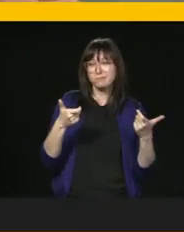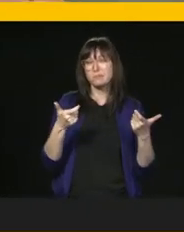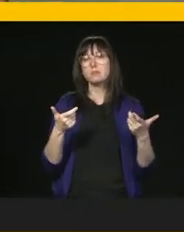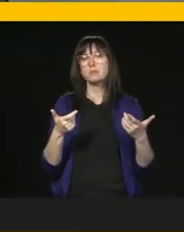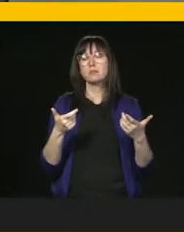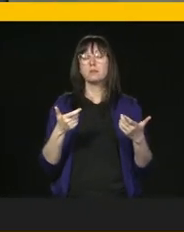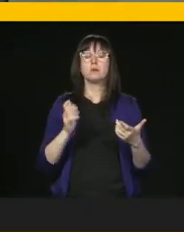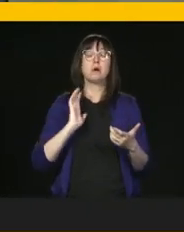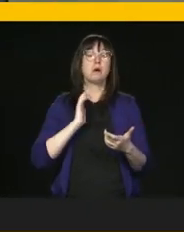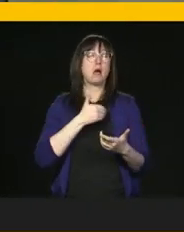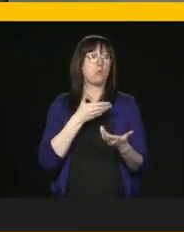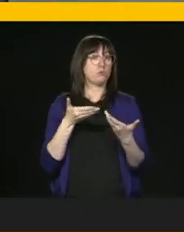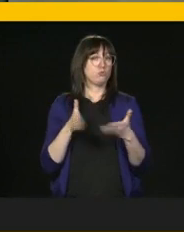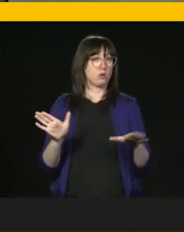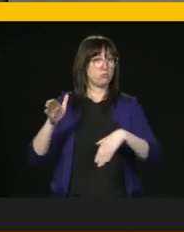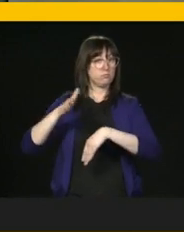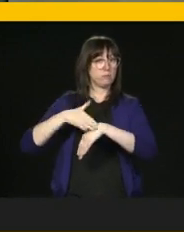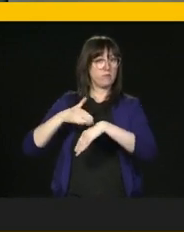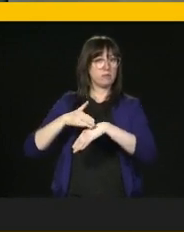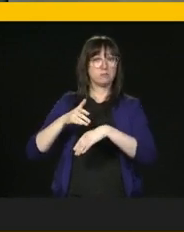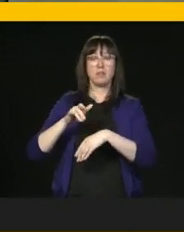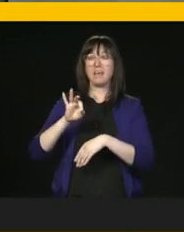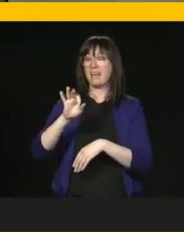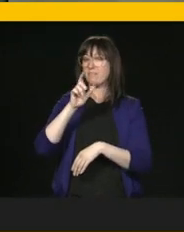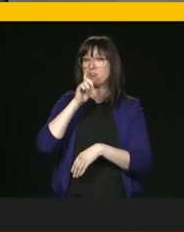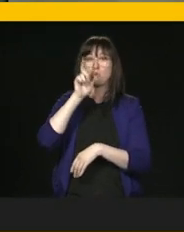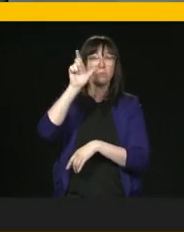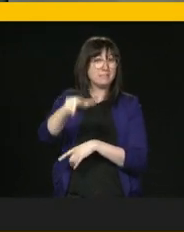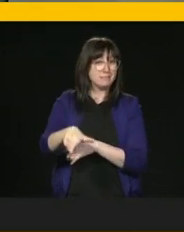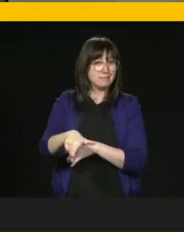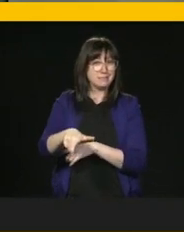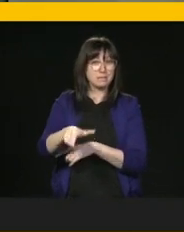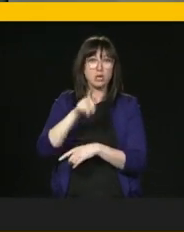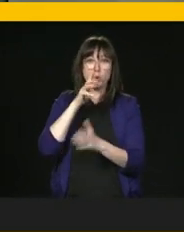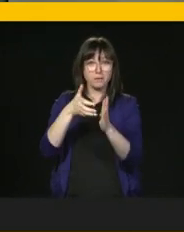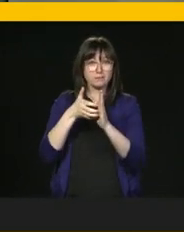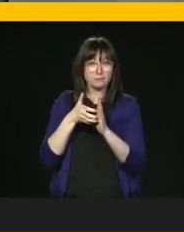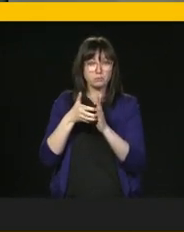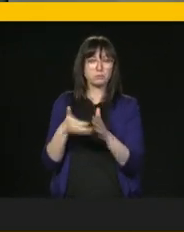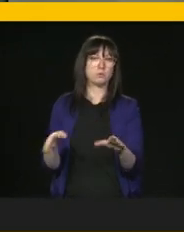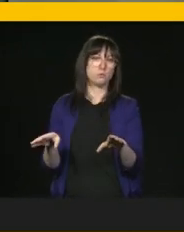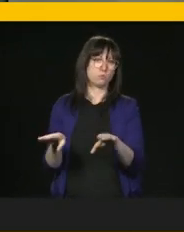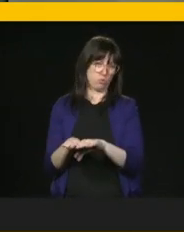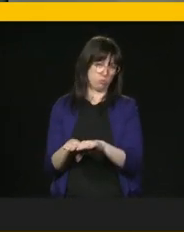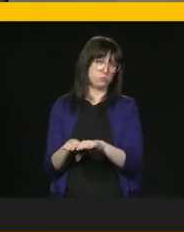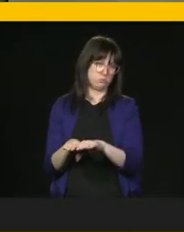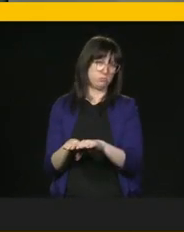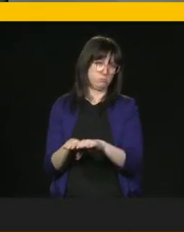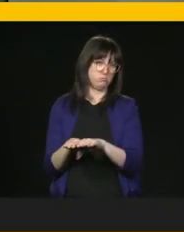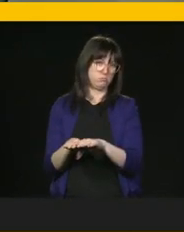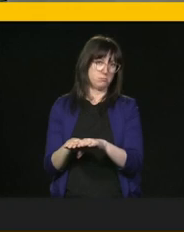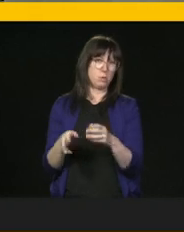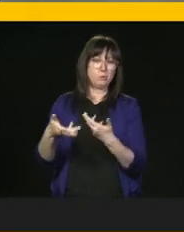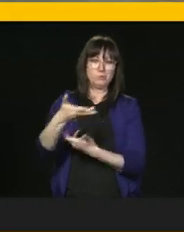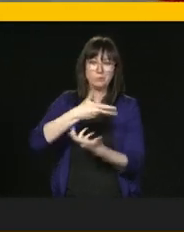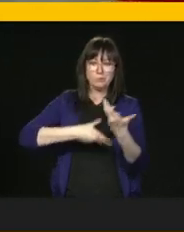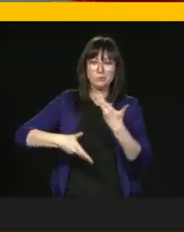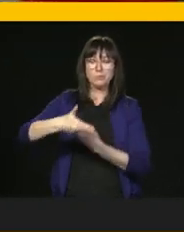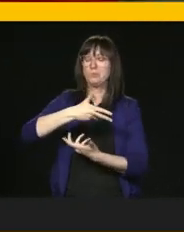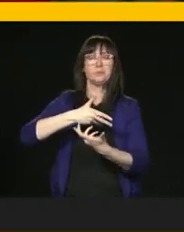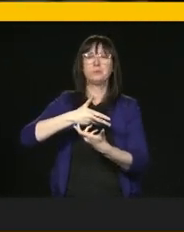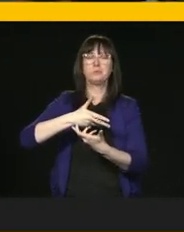all essential, non-essential aspects of social gathering. And I'll just say that